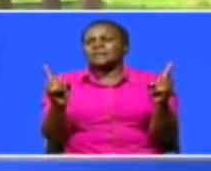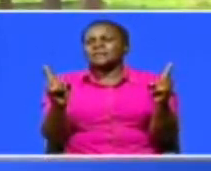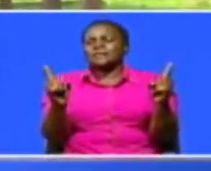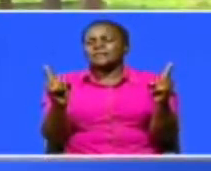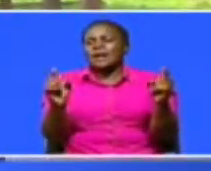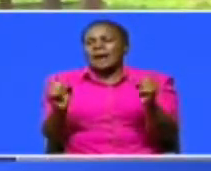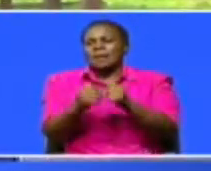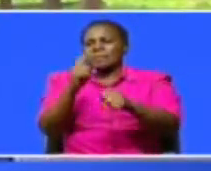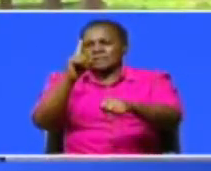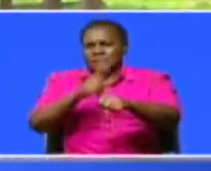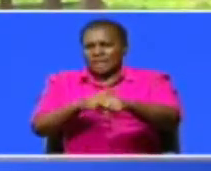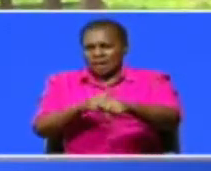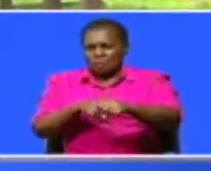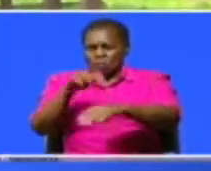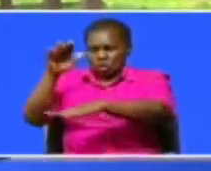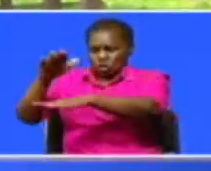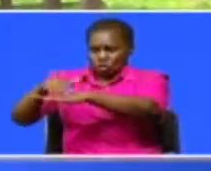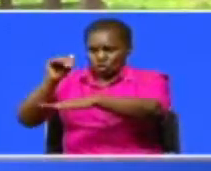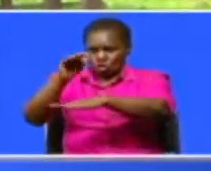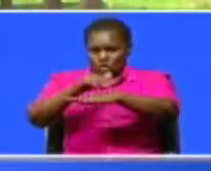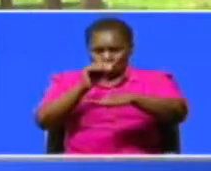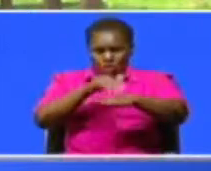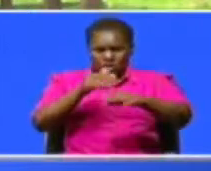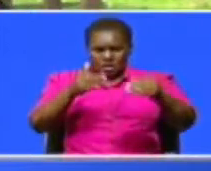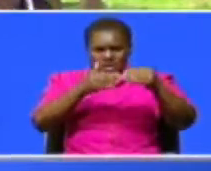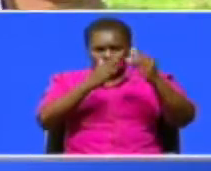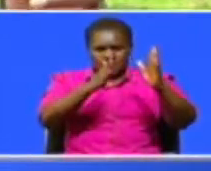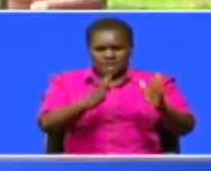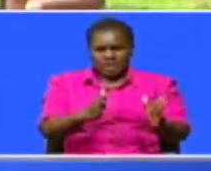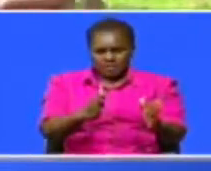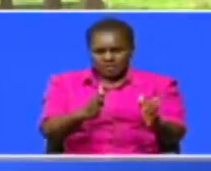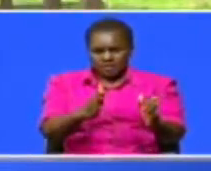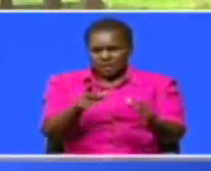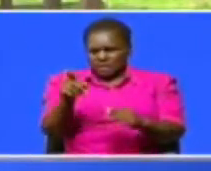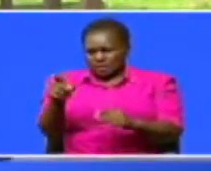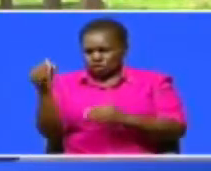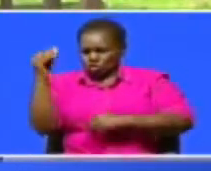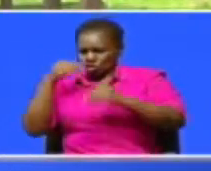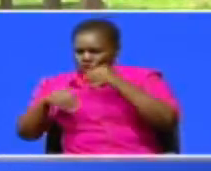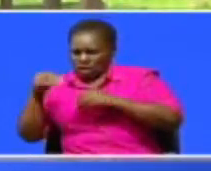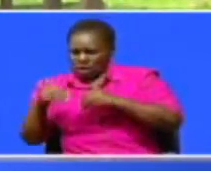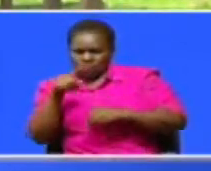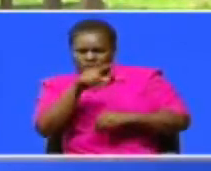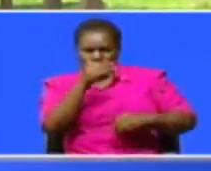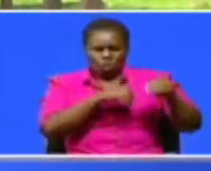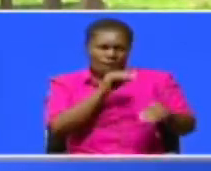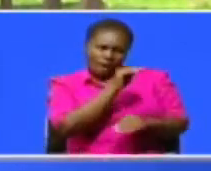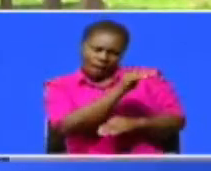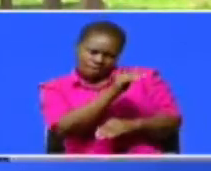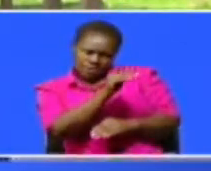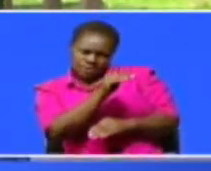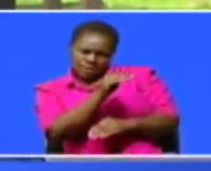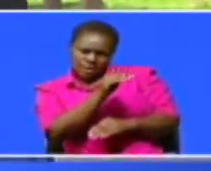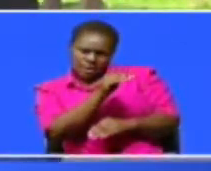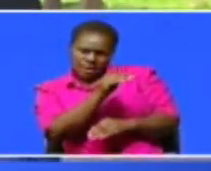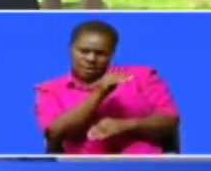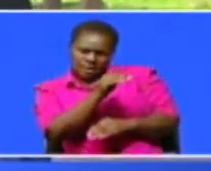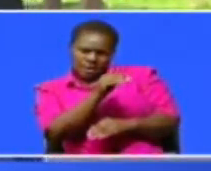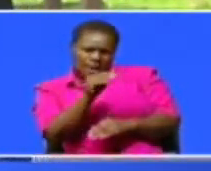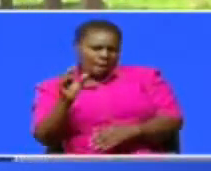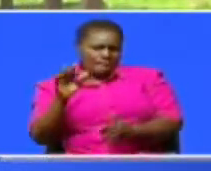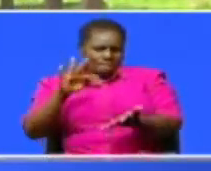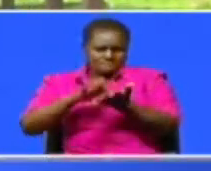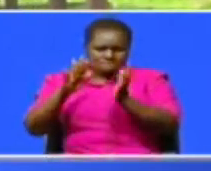reach a time when we will now call upon these leaders who are saying, oh, so-and-so is corrupt. We will ask them to carry the Bible and